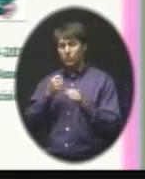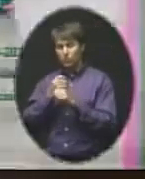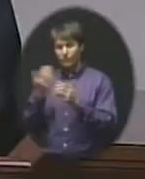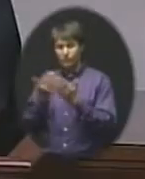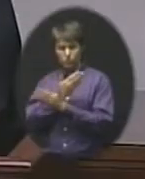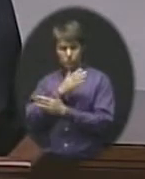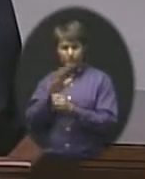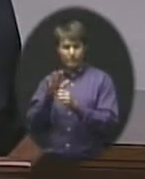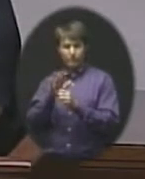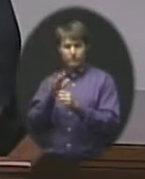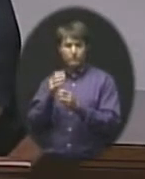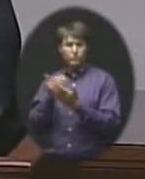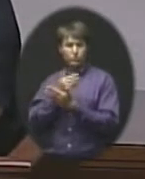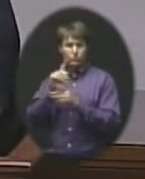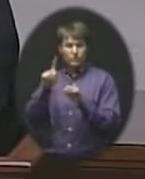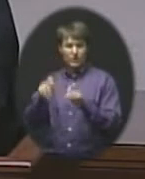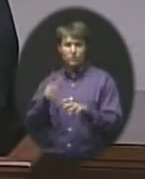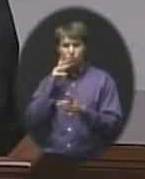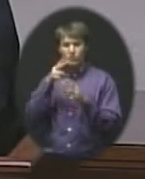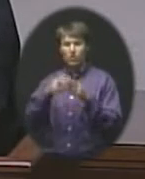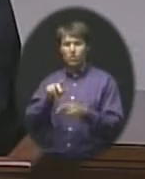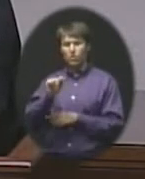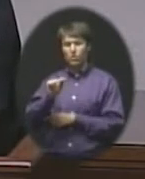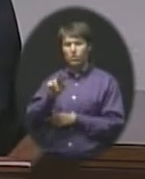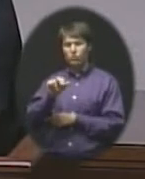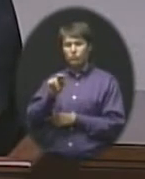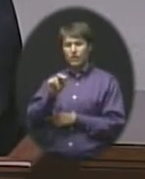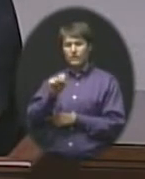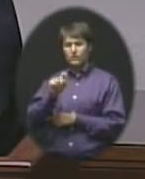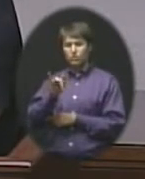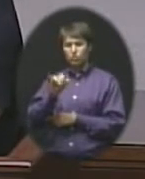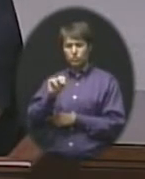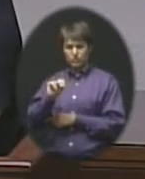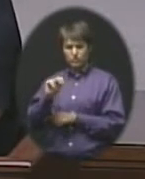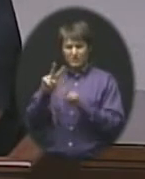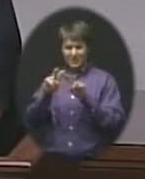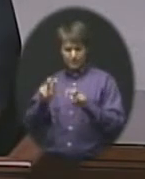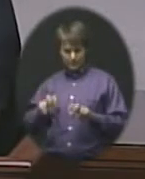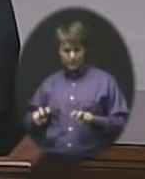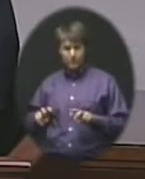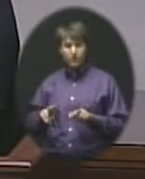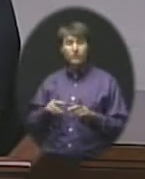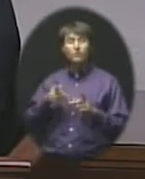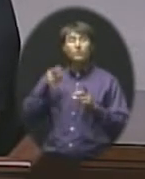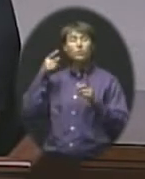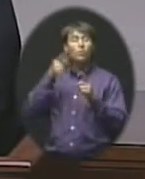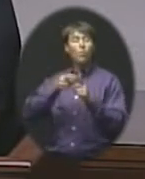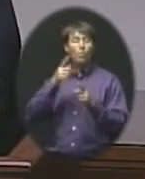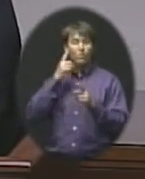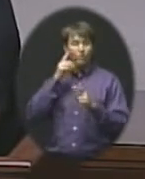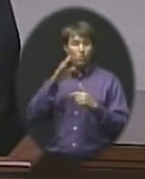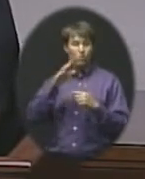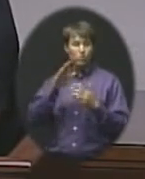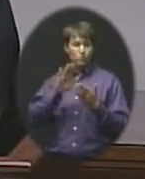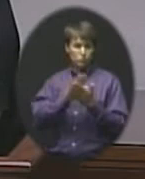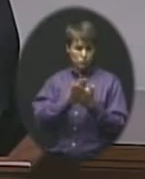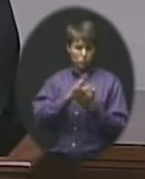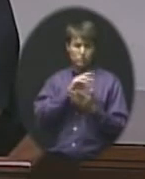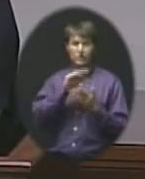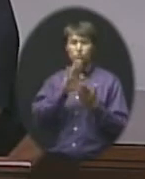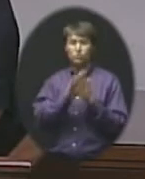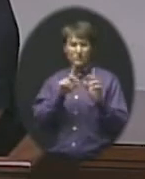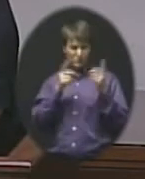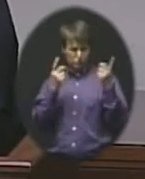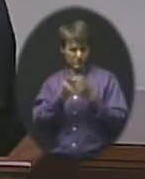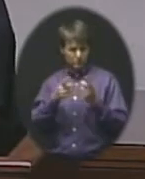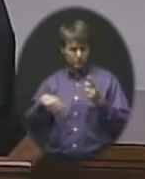new. It will be called a transition assessment. The goal is to get schools and districts prepared